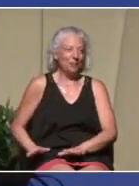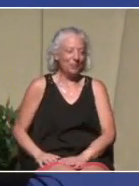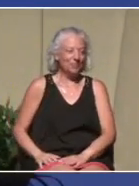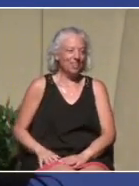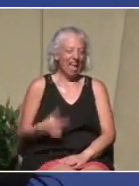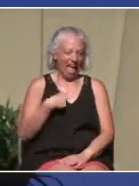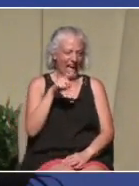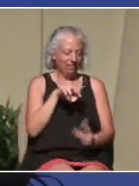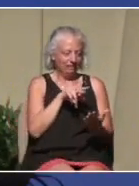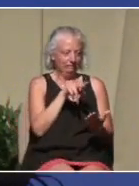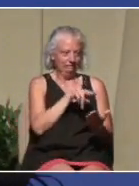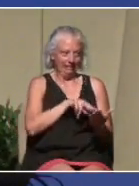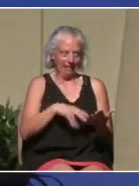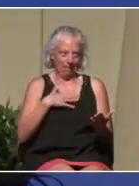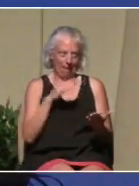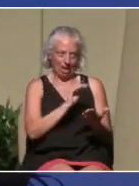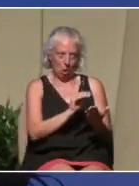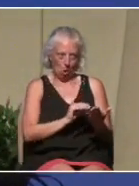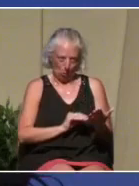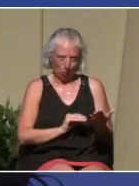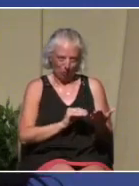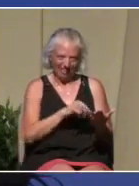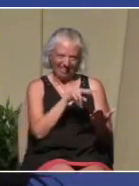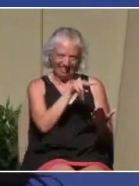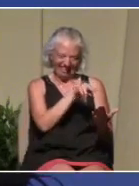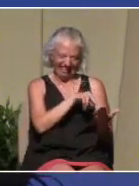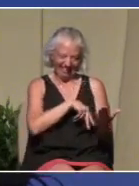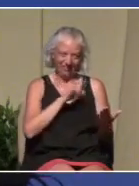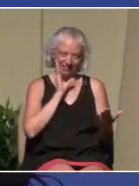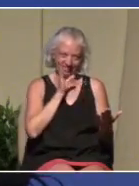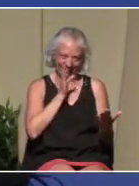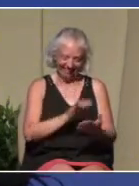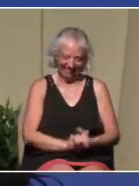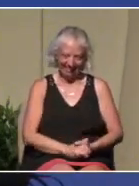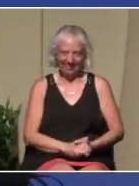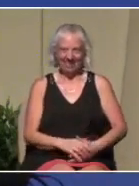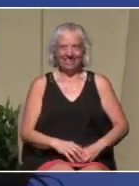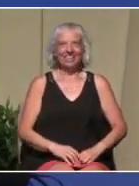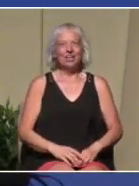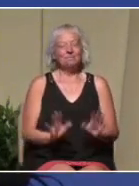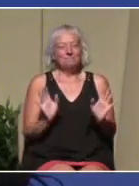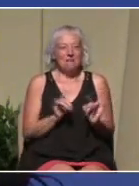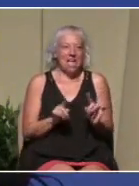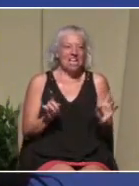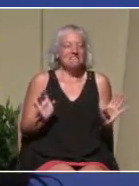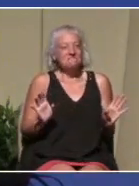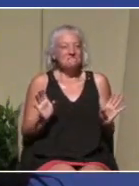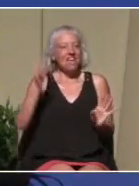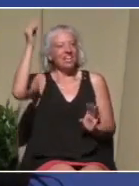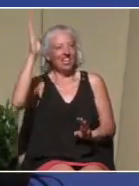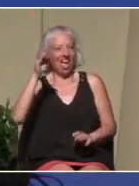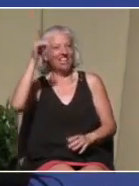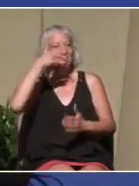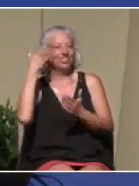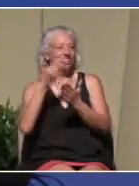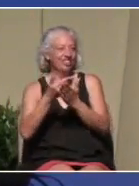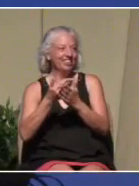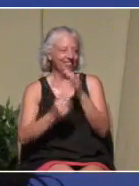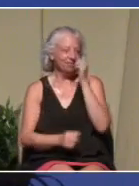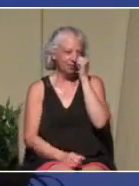read everything I write while I'm up here, but God is good.